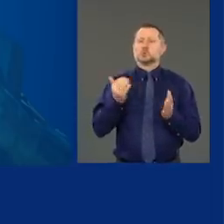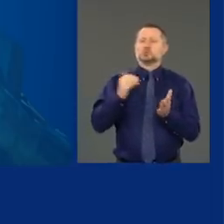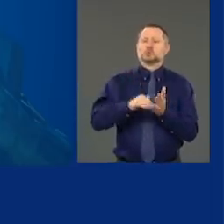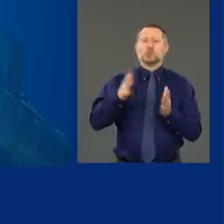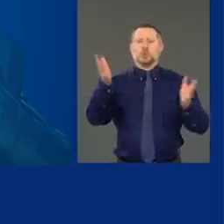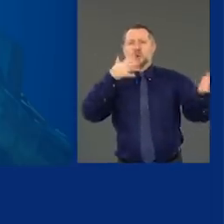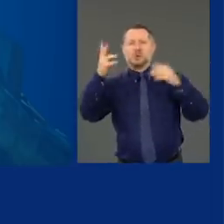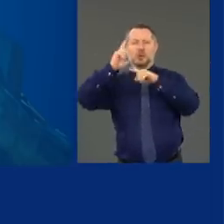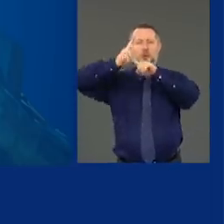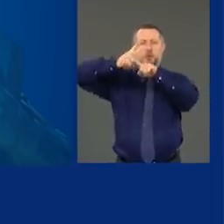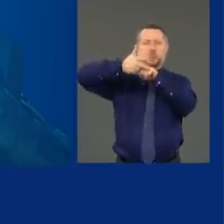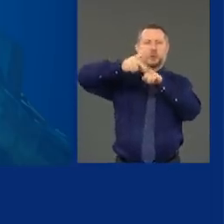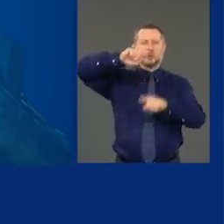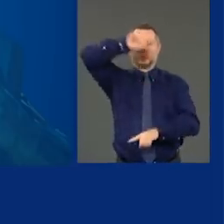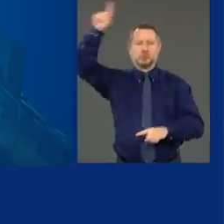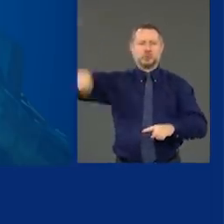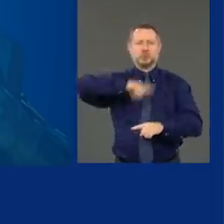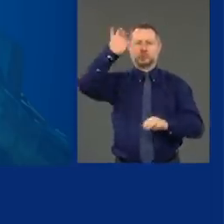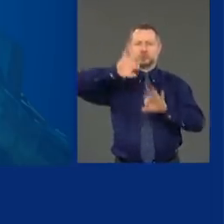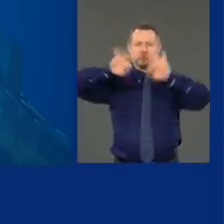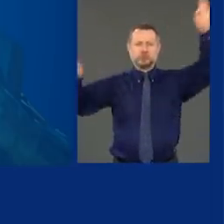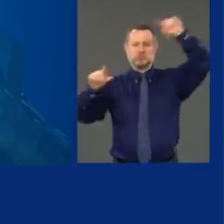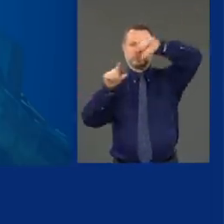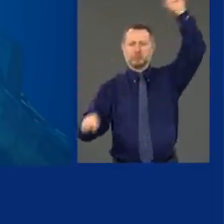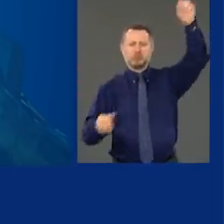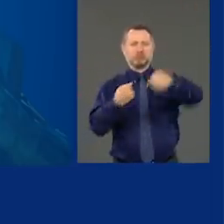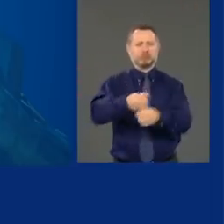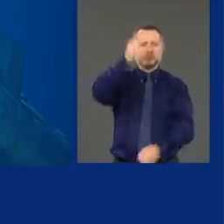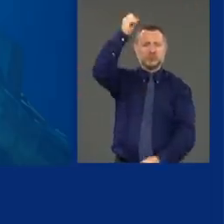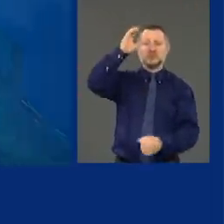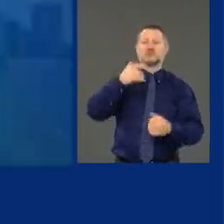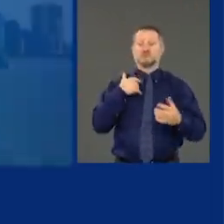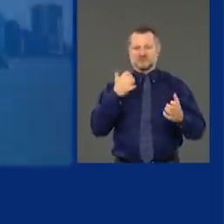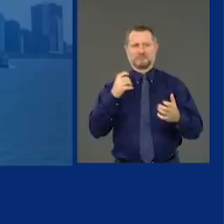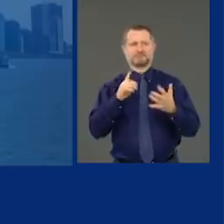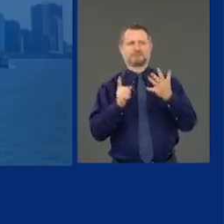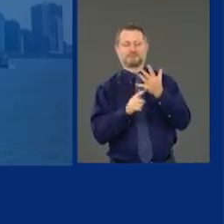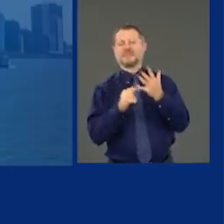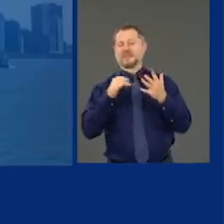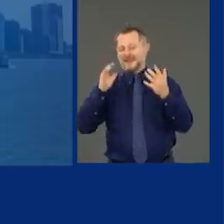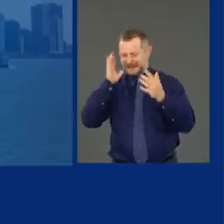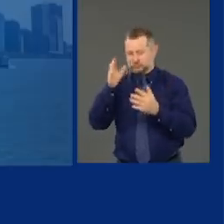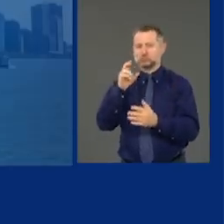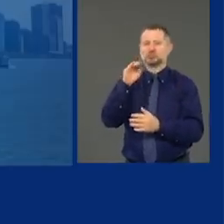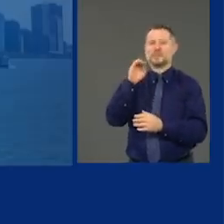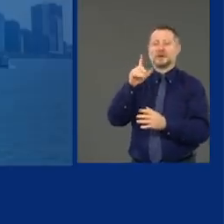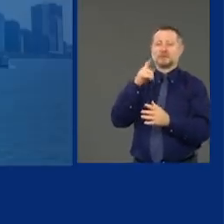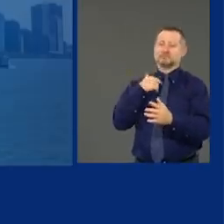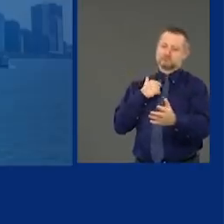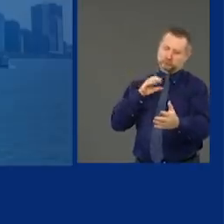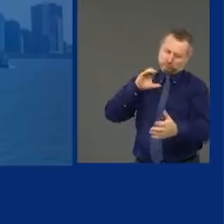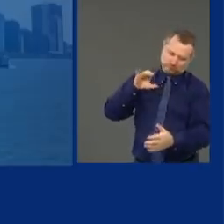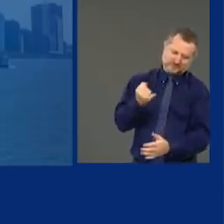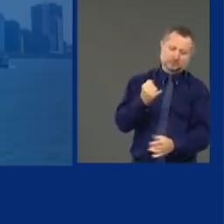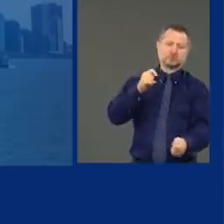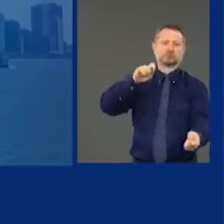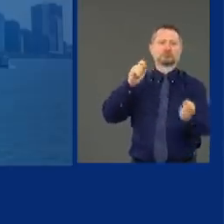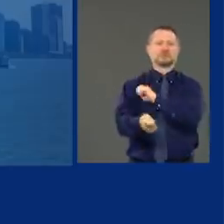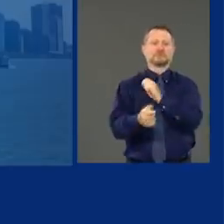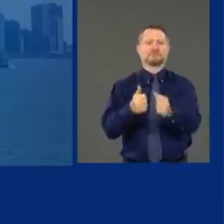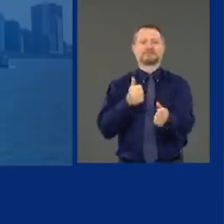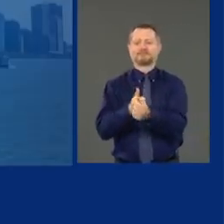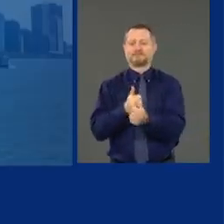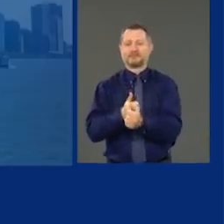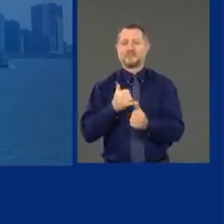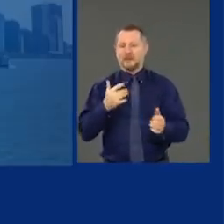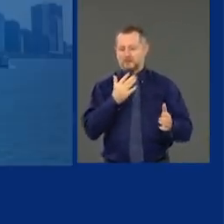program, and will be the first with the best criminal justice reform. That's the plan for next